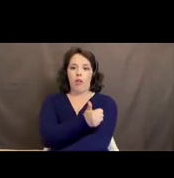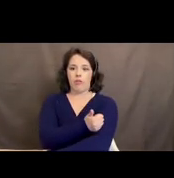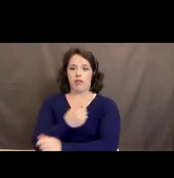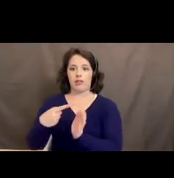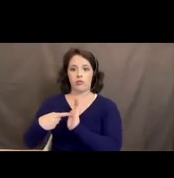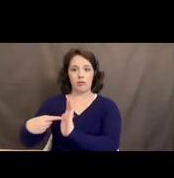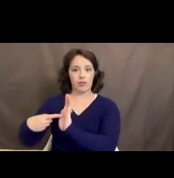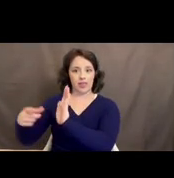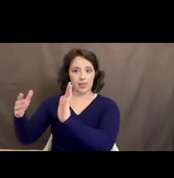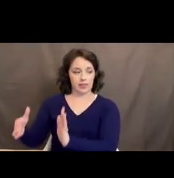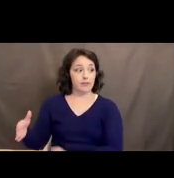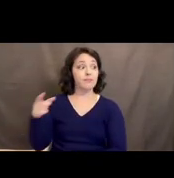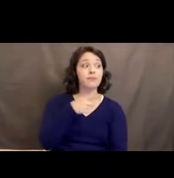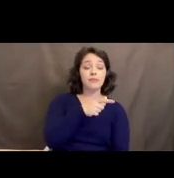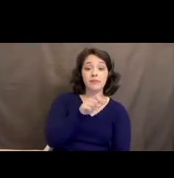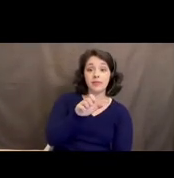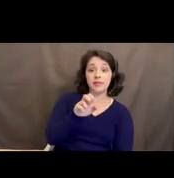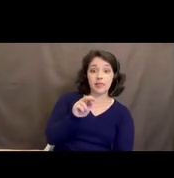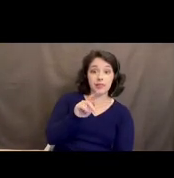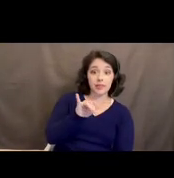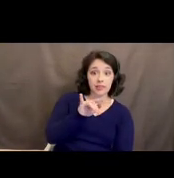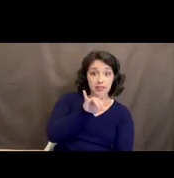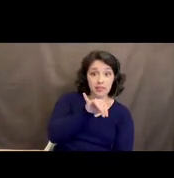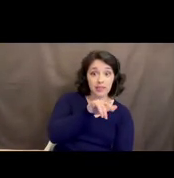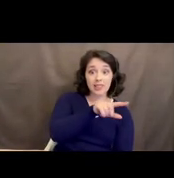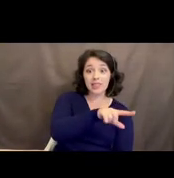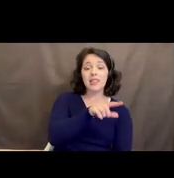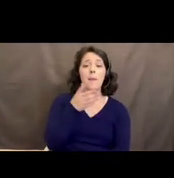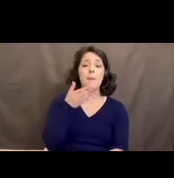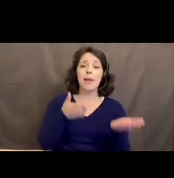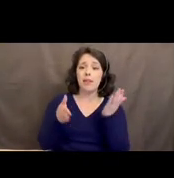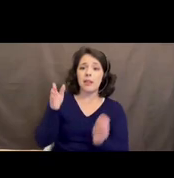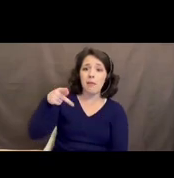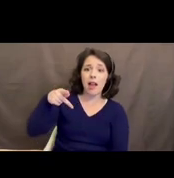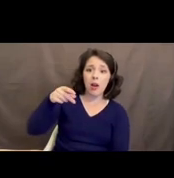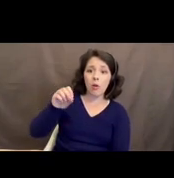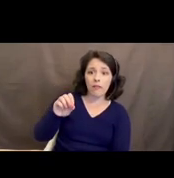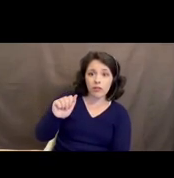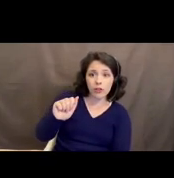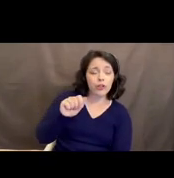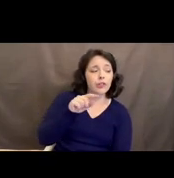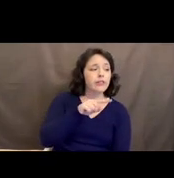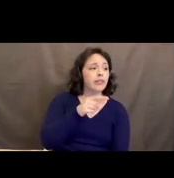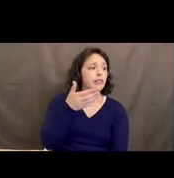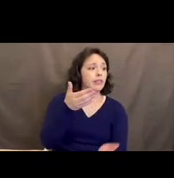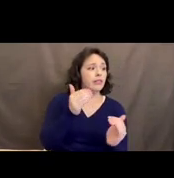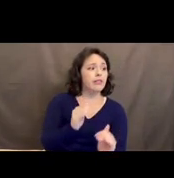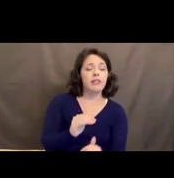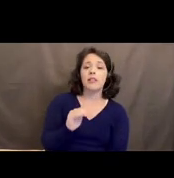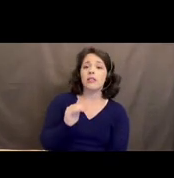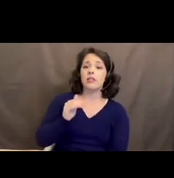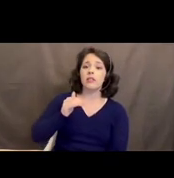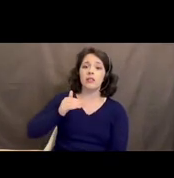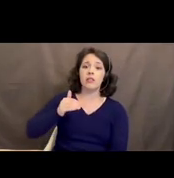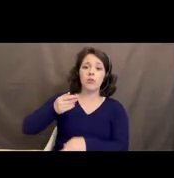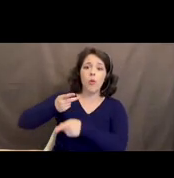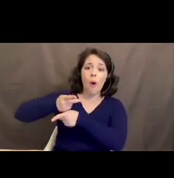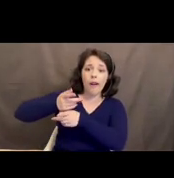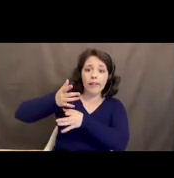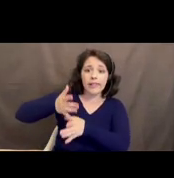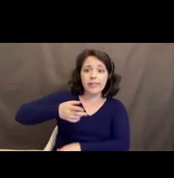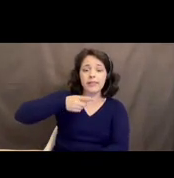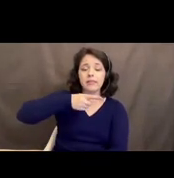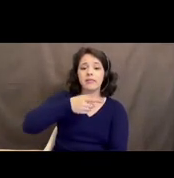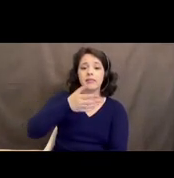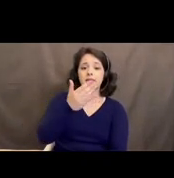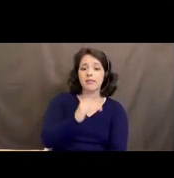more ABLE eligible individuals. So that could be power of attorney, guardian or conservator, representative payee appointed